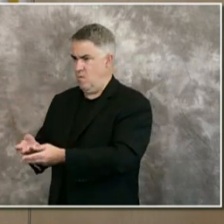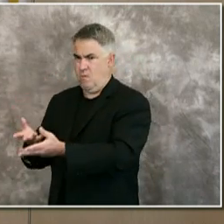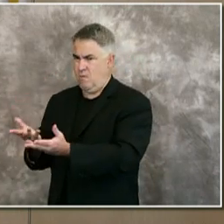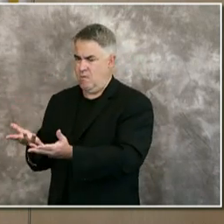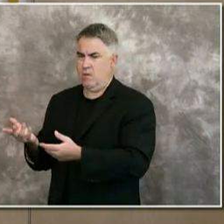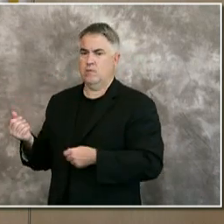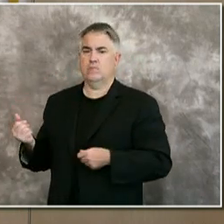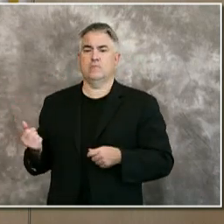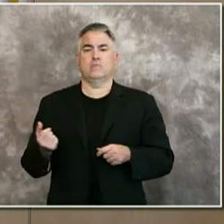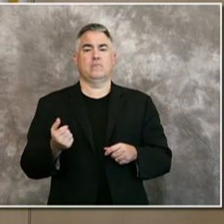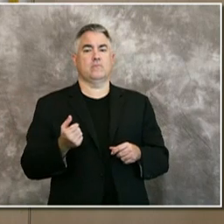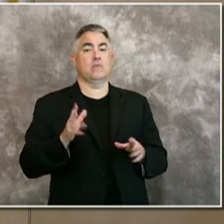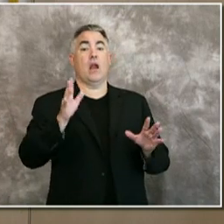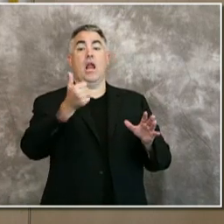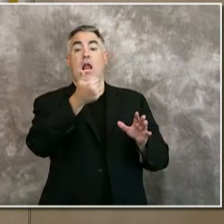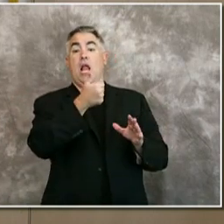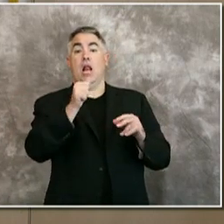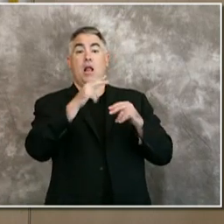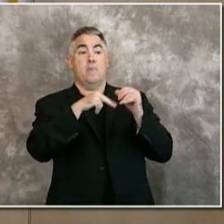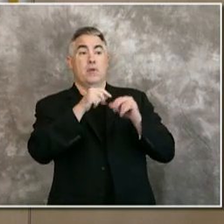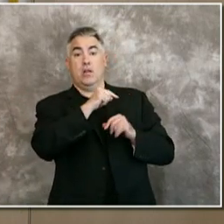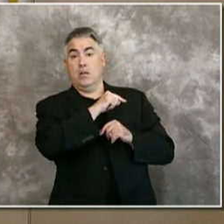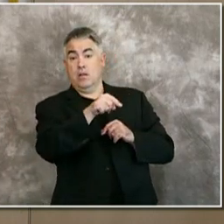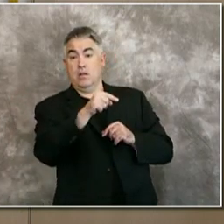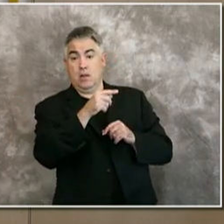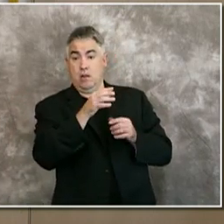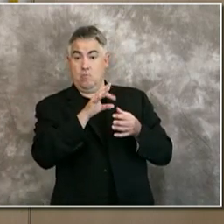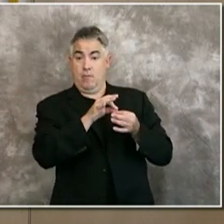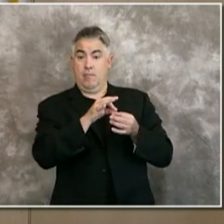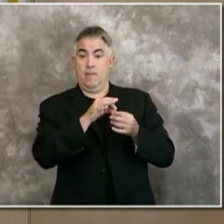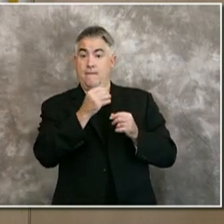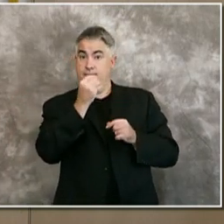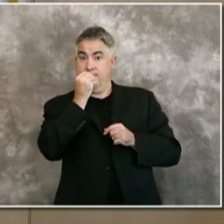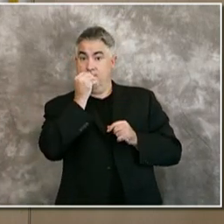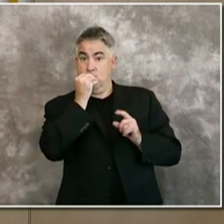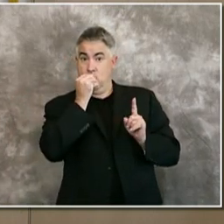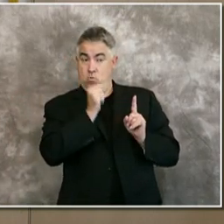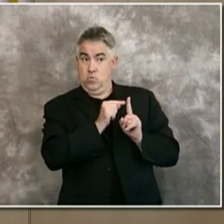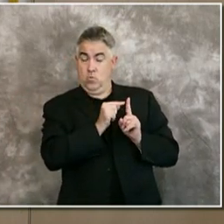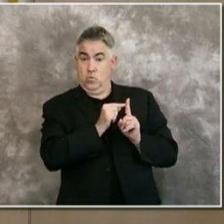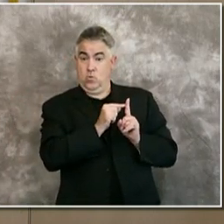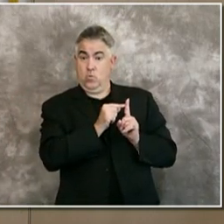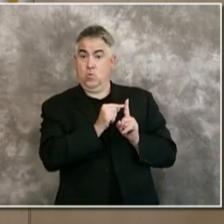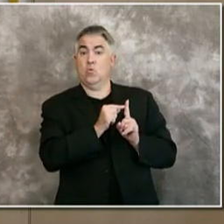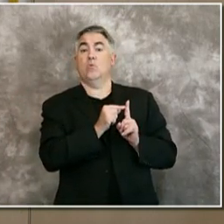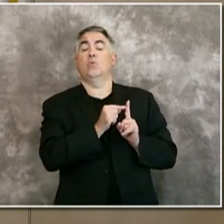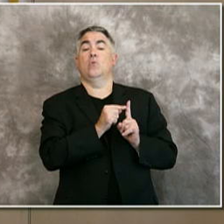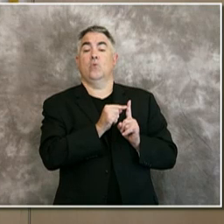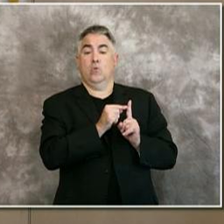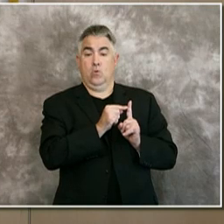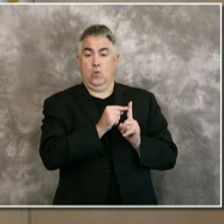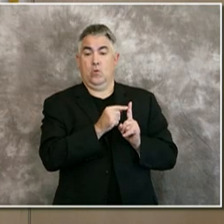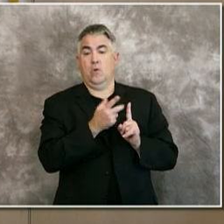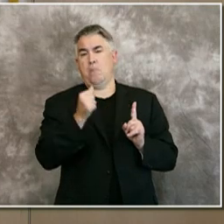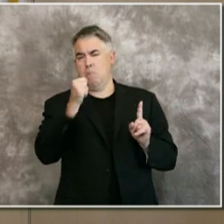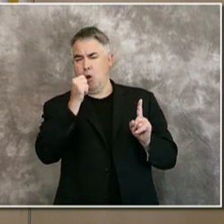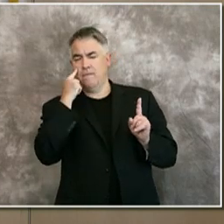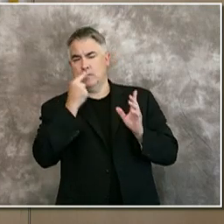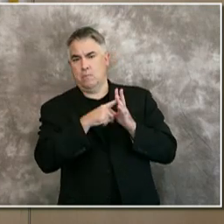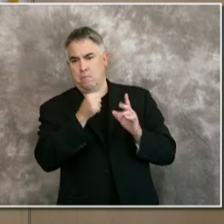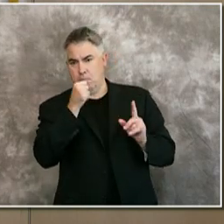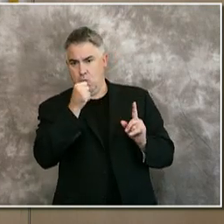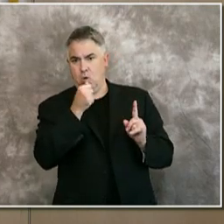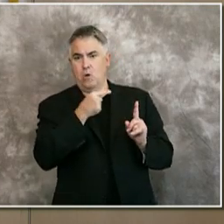any of the facilities, if they are affiliated with a food entity, so for instance, bars